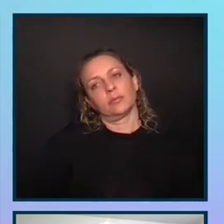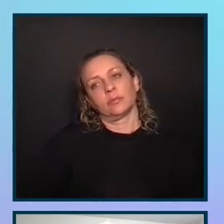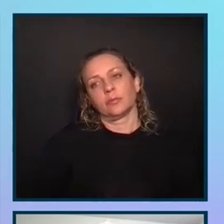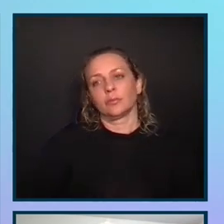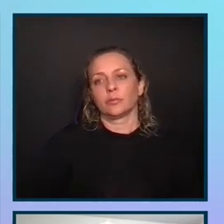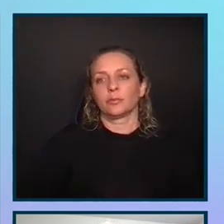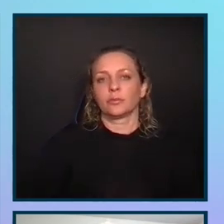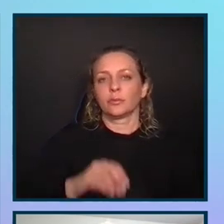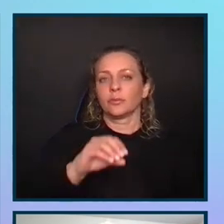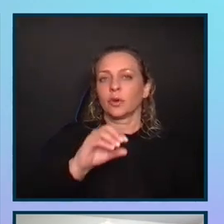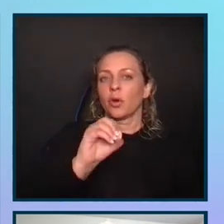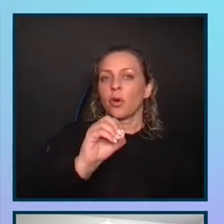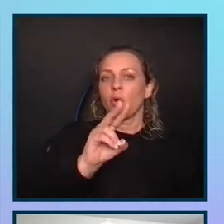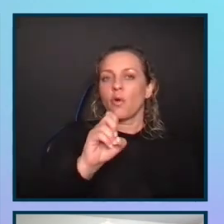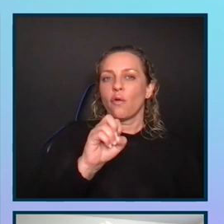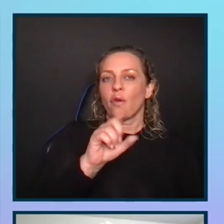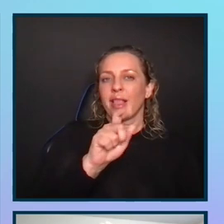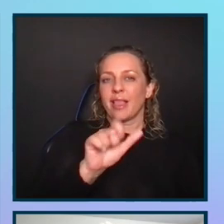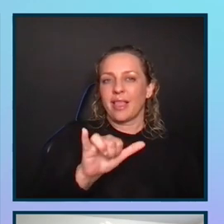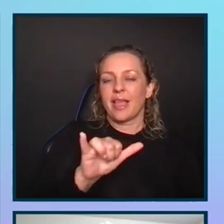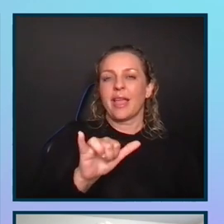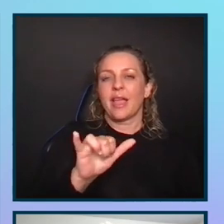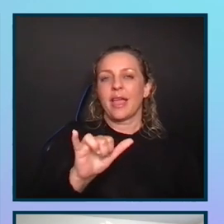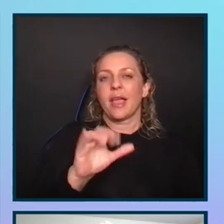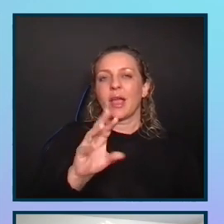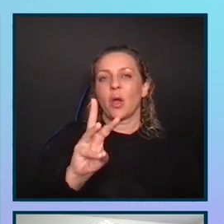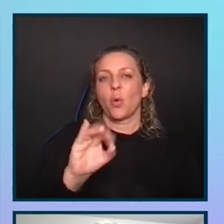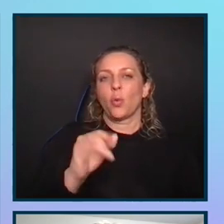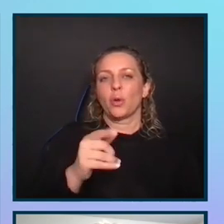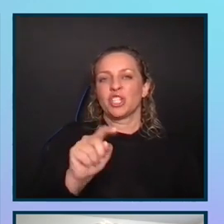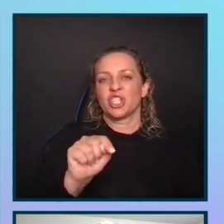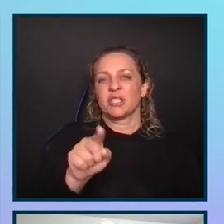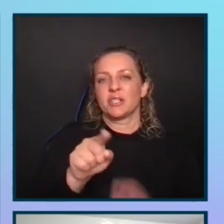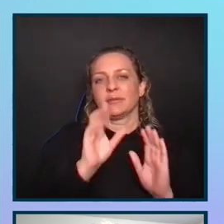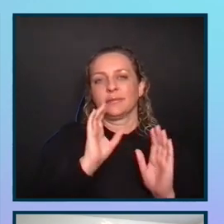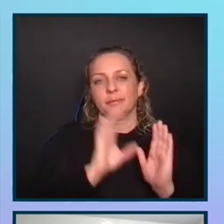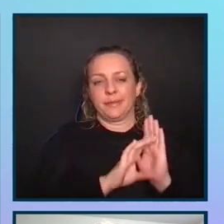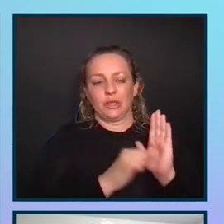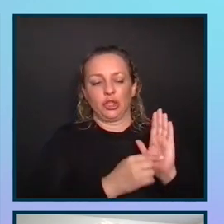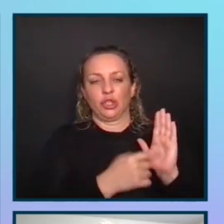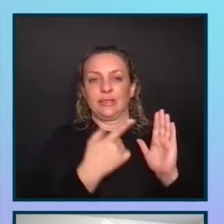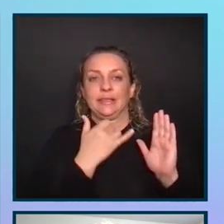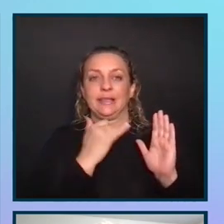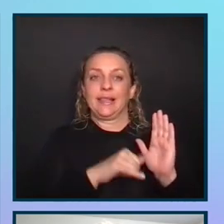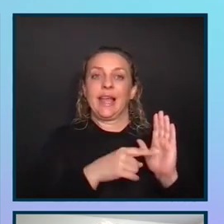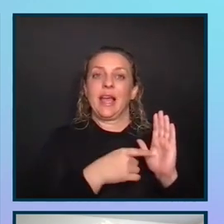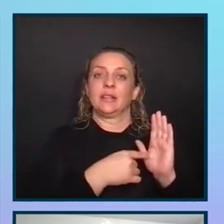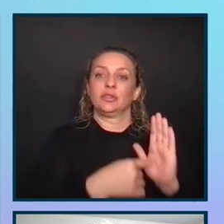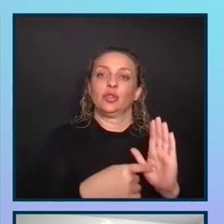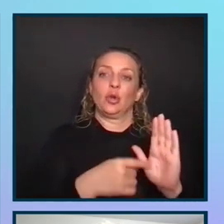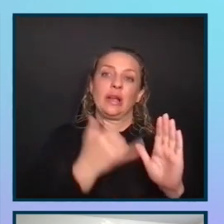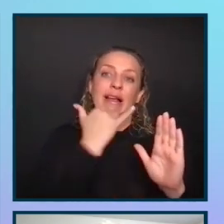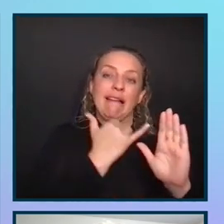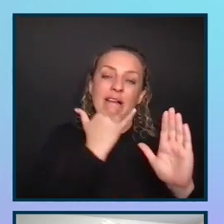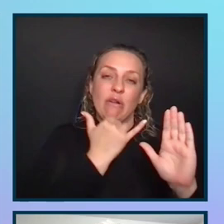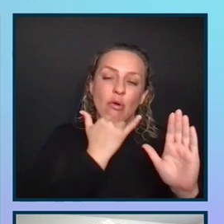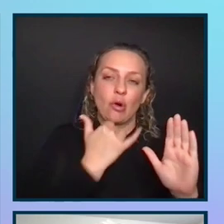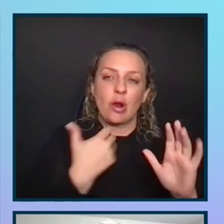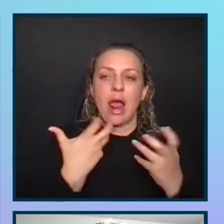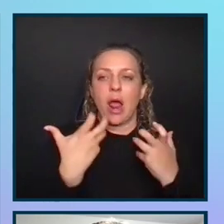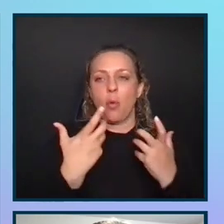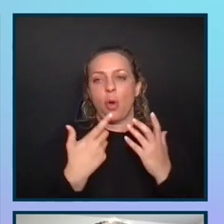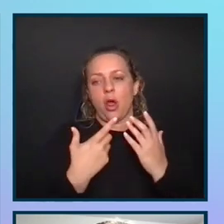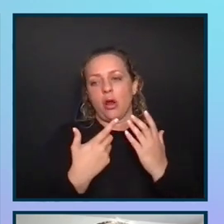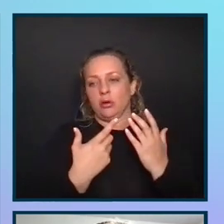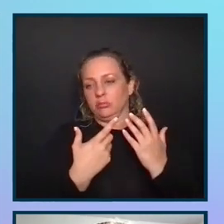Do overlay widgets reduce automated errors? This is something I wanted to prove before doing this presentation. What I